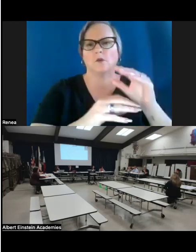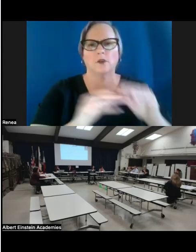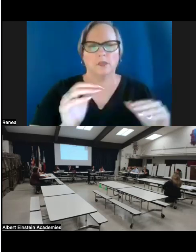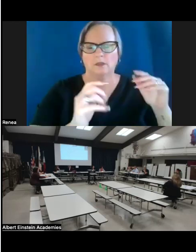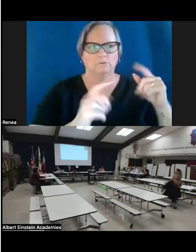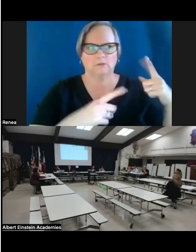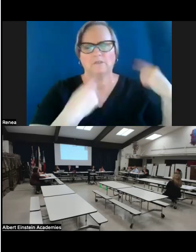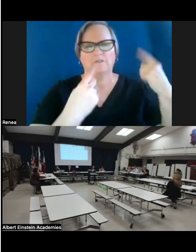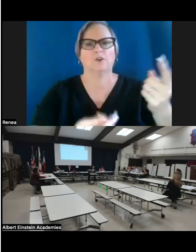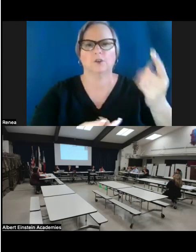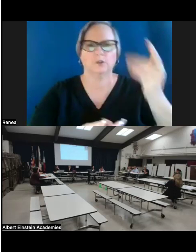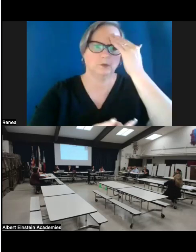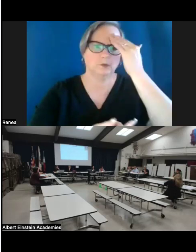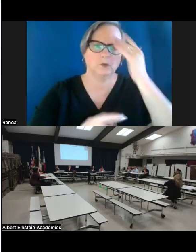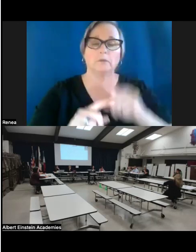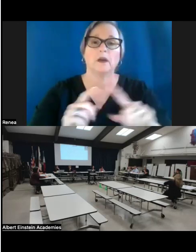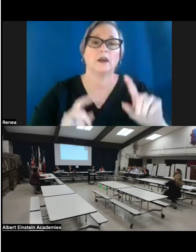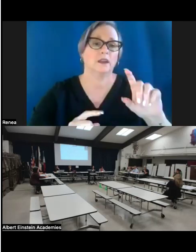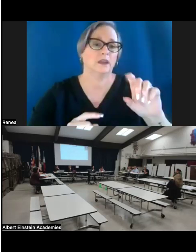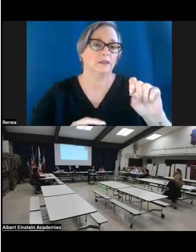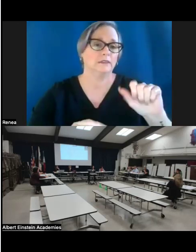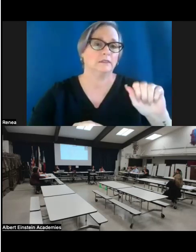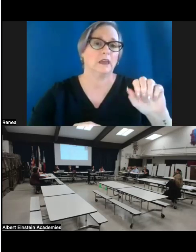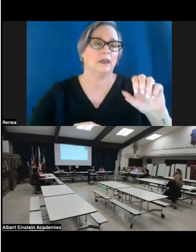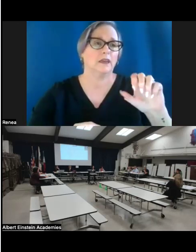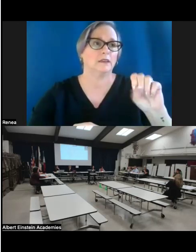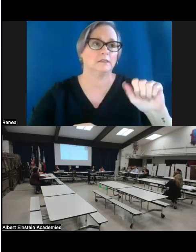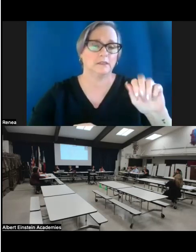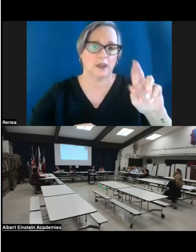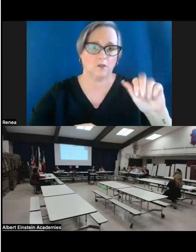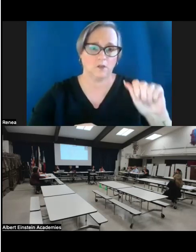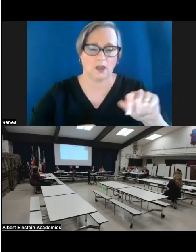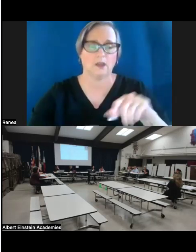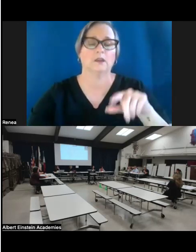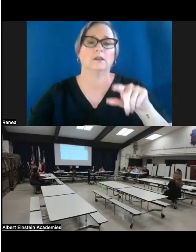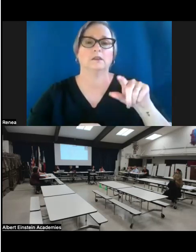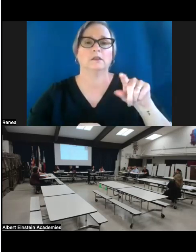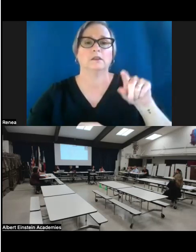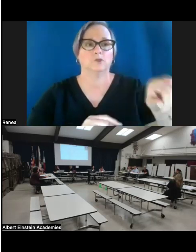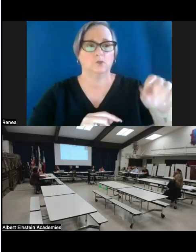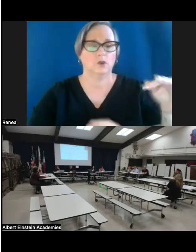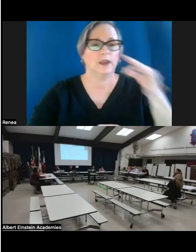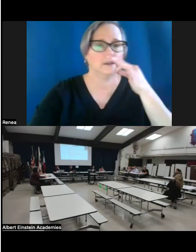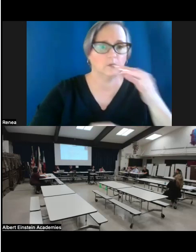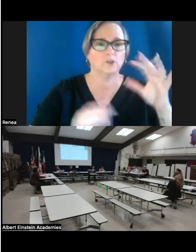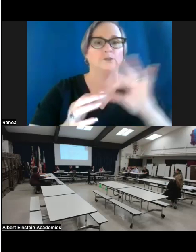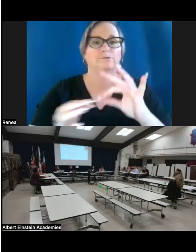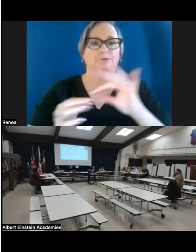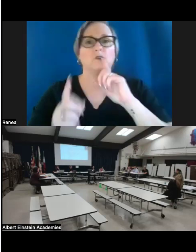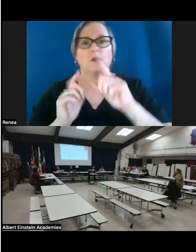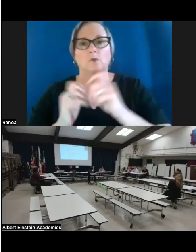But Sarah, that's what you are, we're the expert to the expert. Mm-hmm. And so to double check and verify